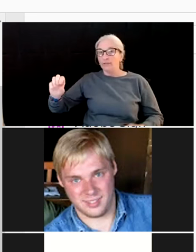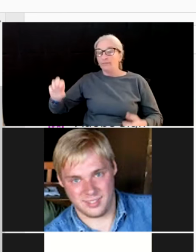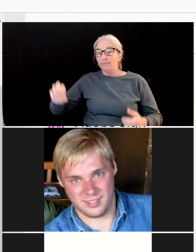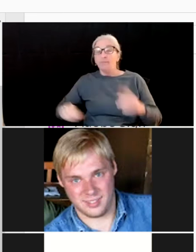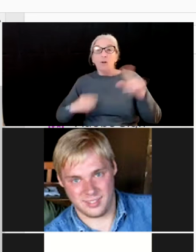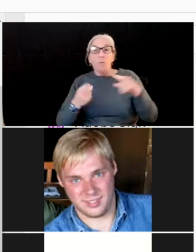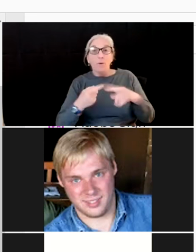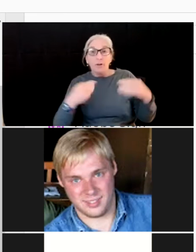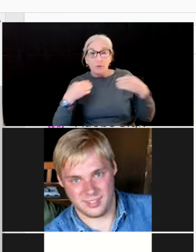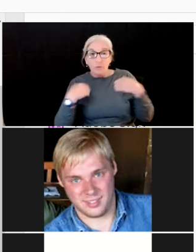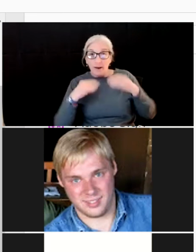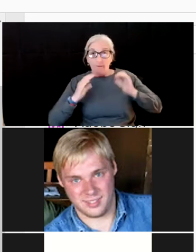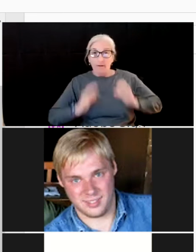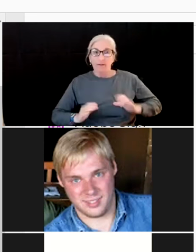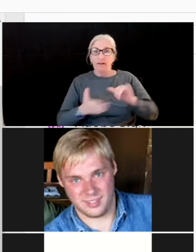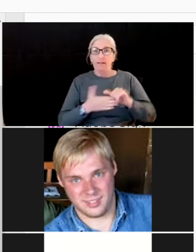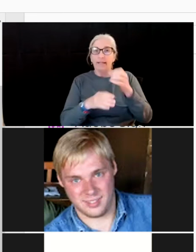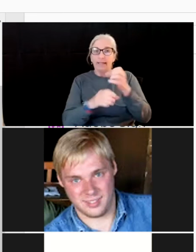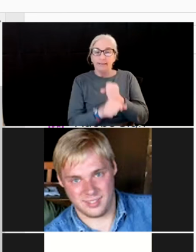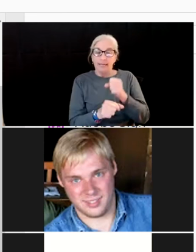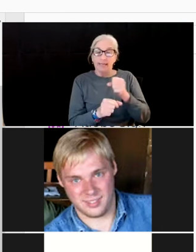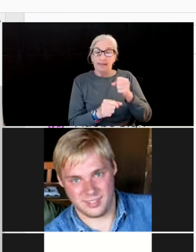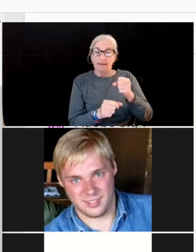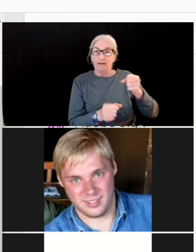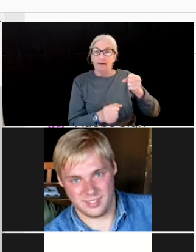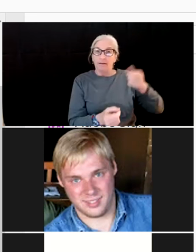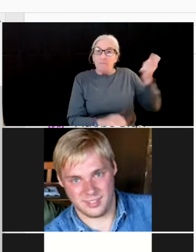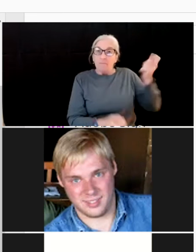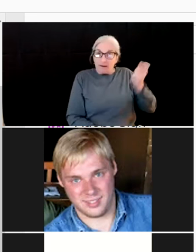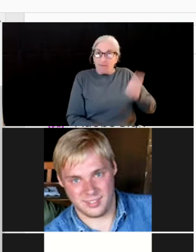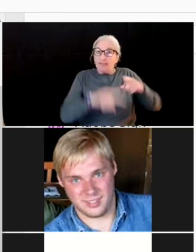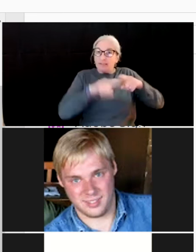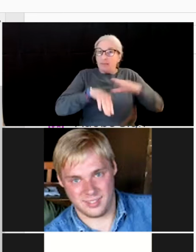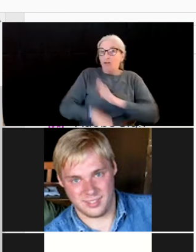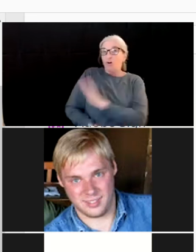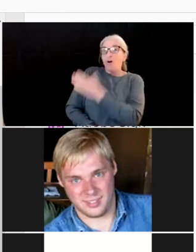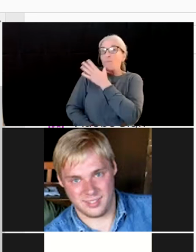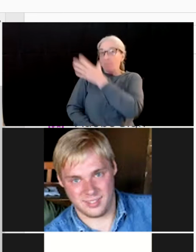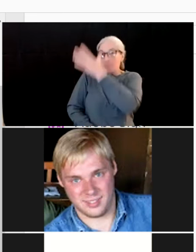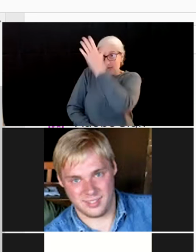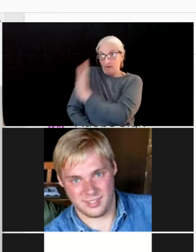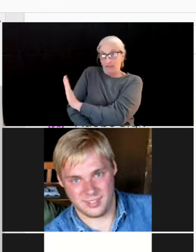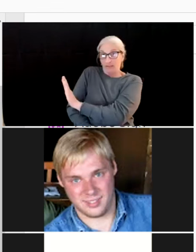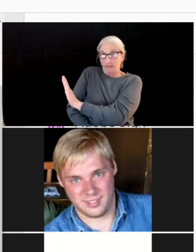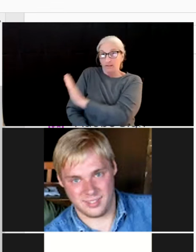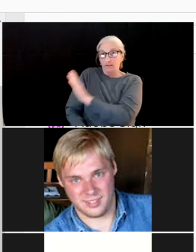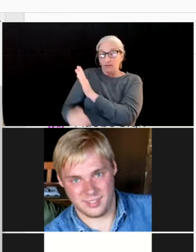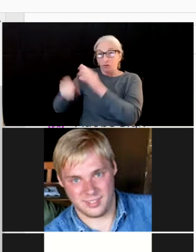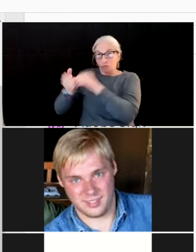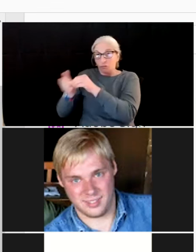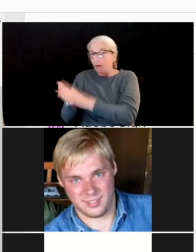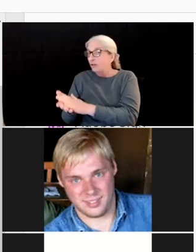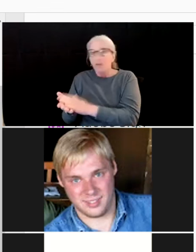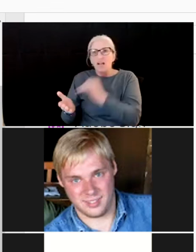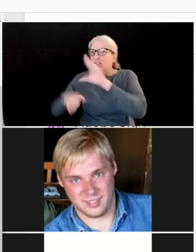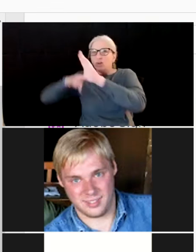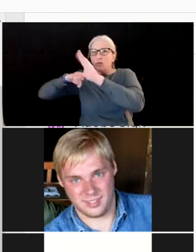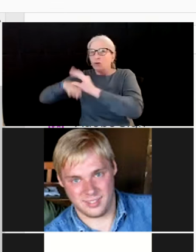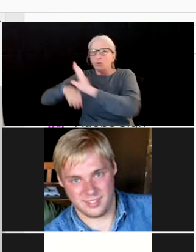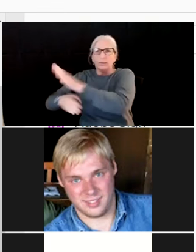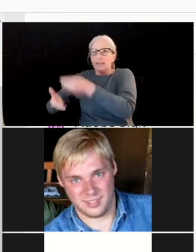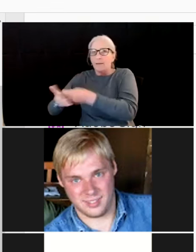record benefits based on the record of a parent, it does not reduce the amount of money that the client gets. It's